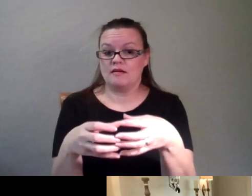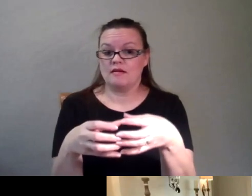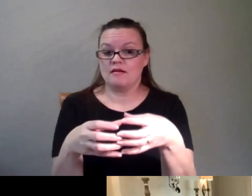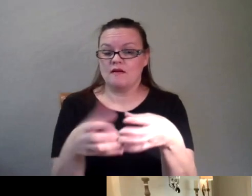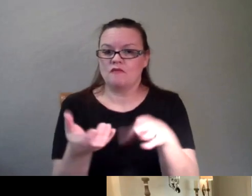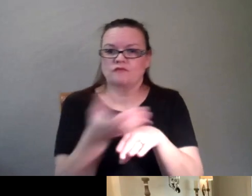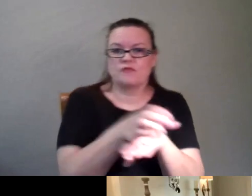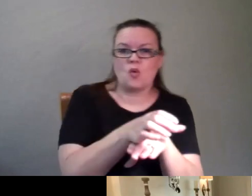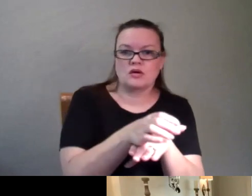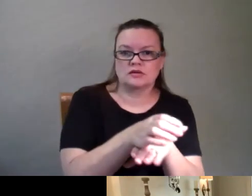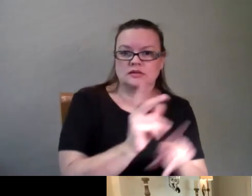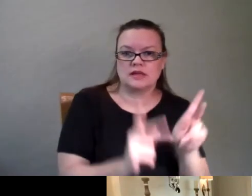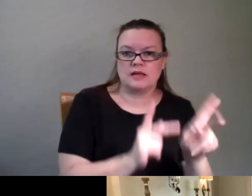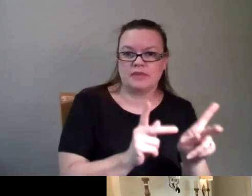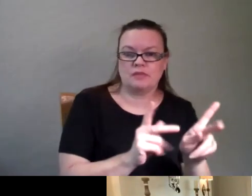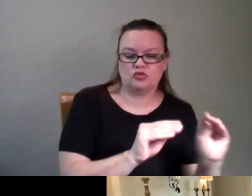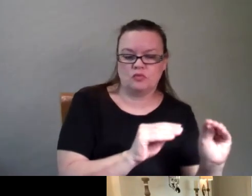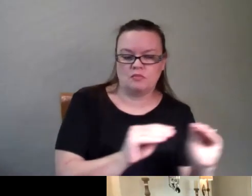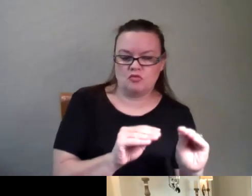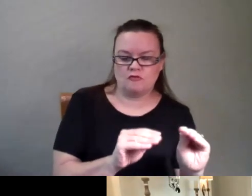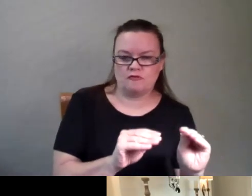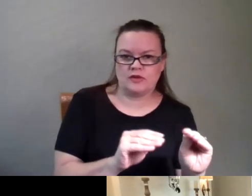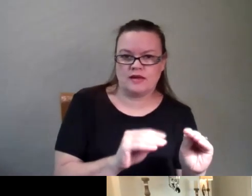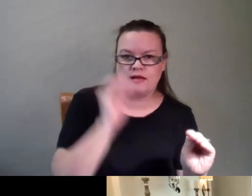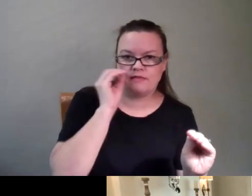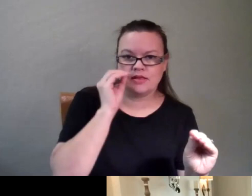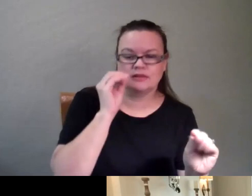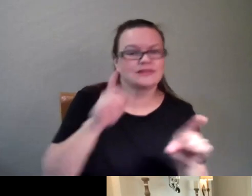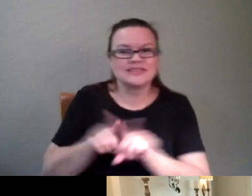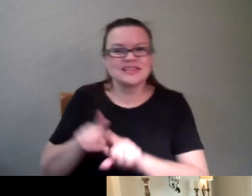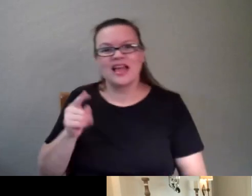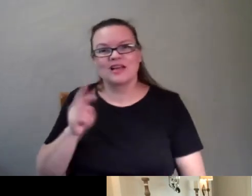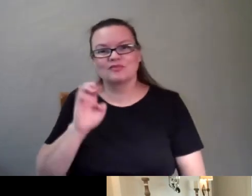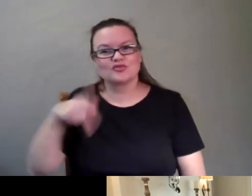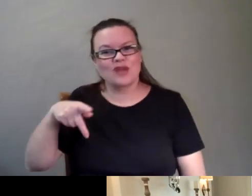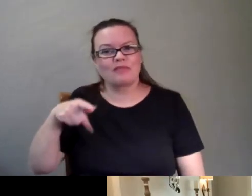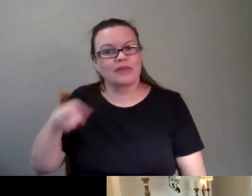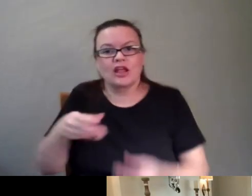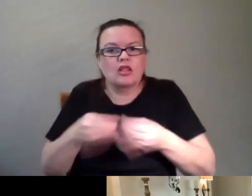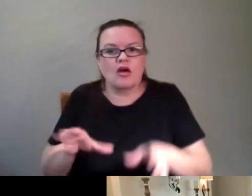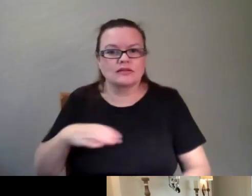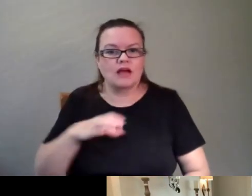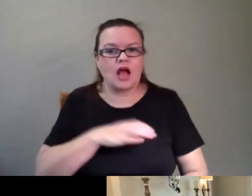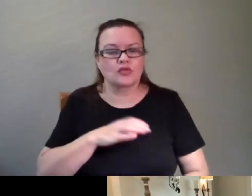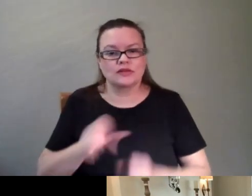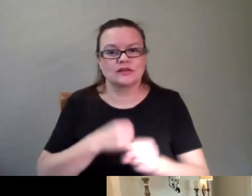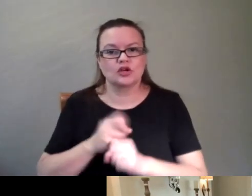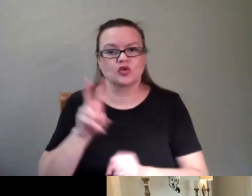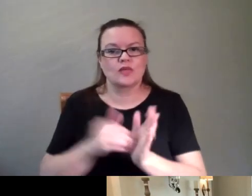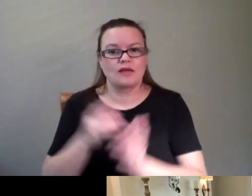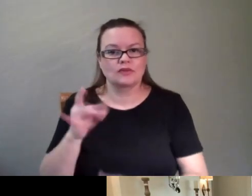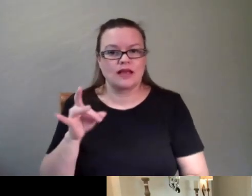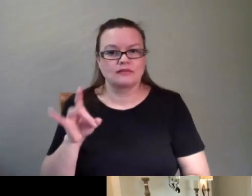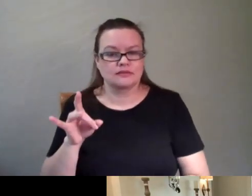had as much to do with losing control of Congress as Donald Trump did in 2018. And one of the surprises